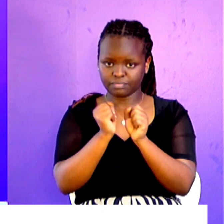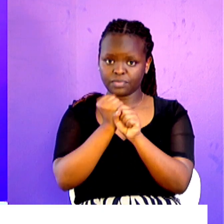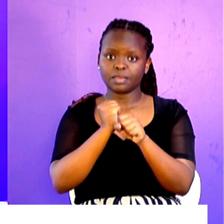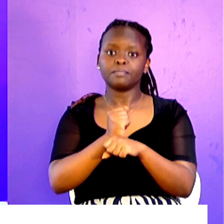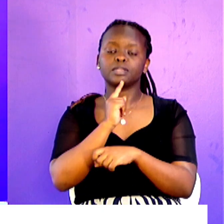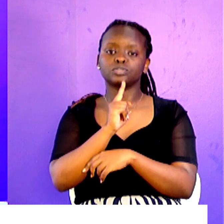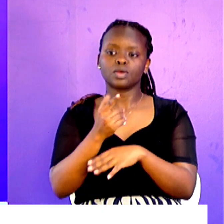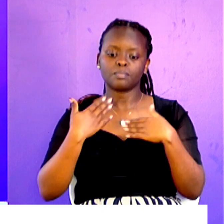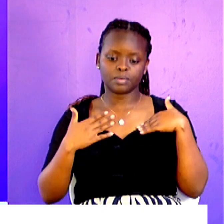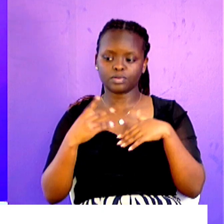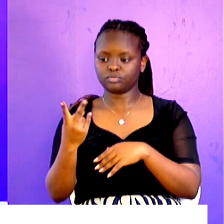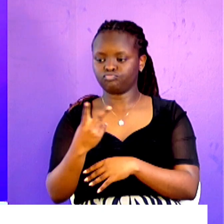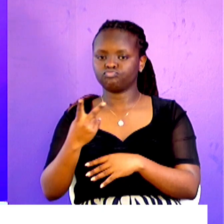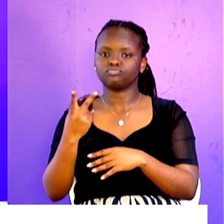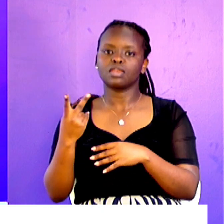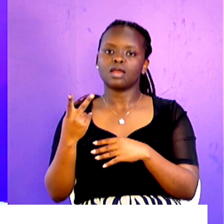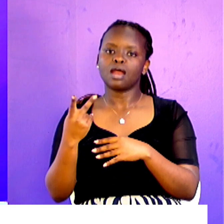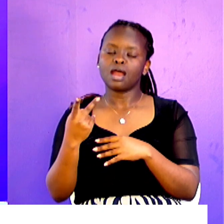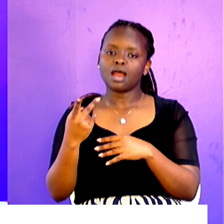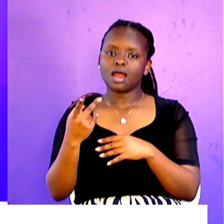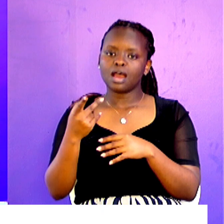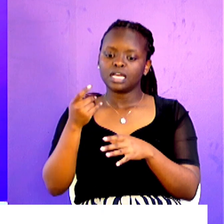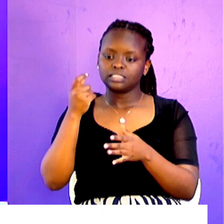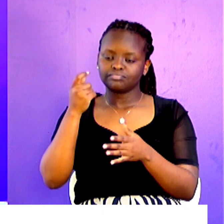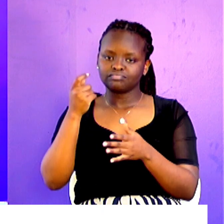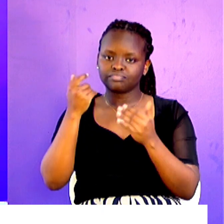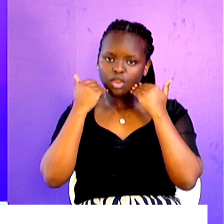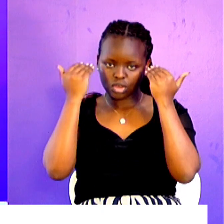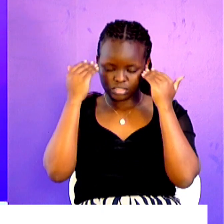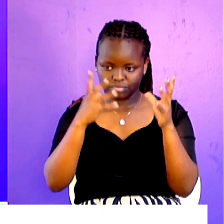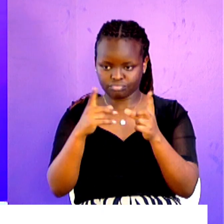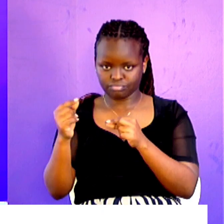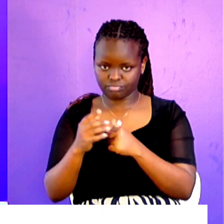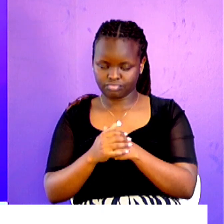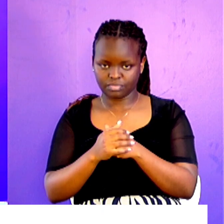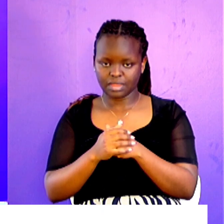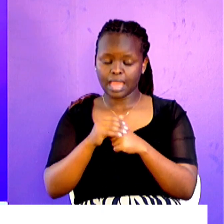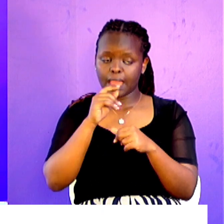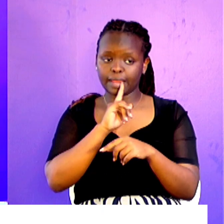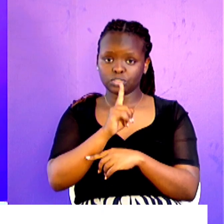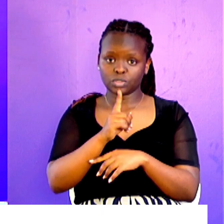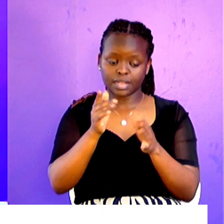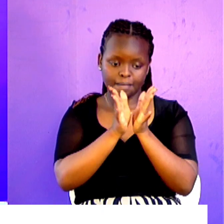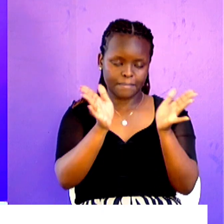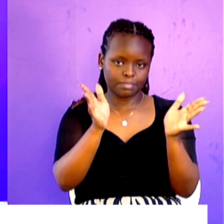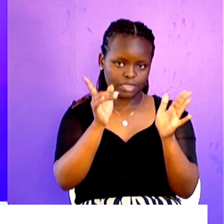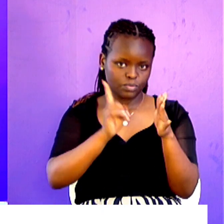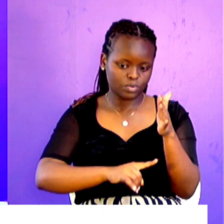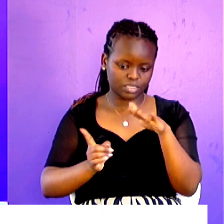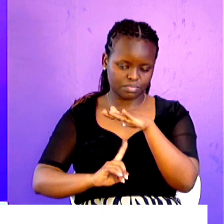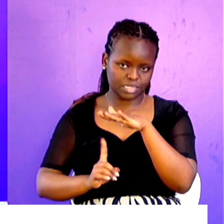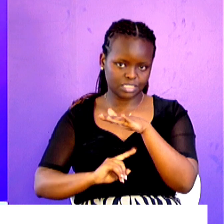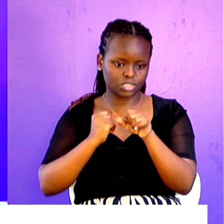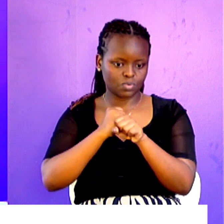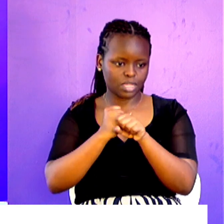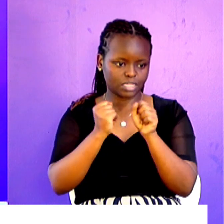perpetrators are brought to justice. Cheptumo has assured the victim and the public that the ministry is closely collaborating